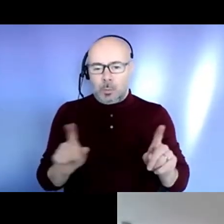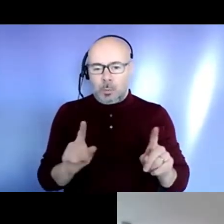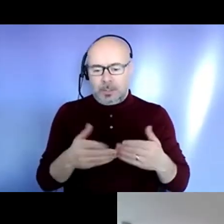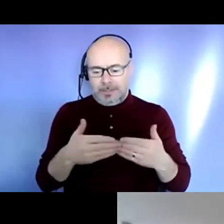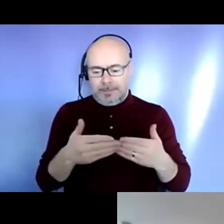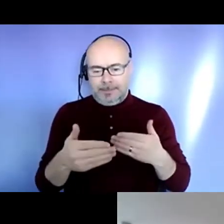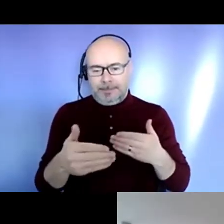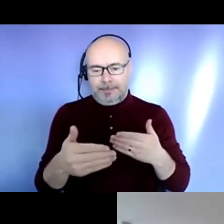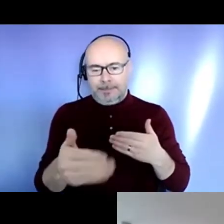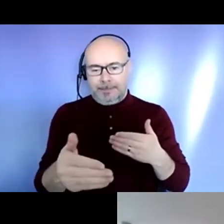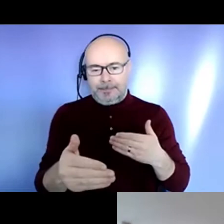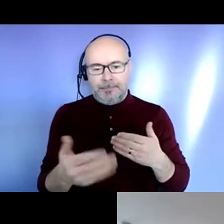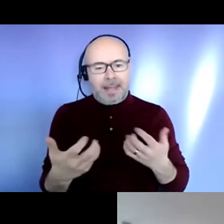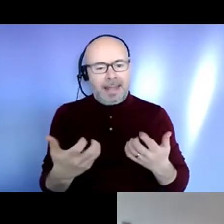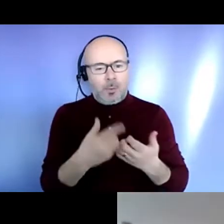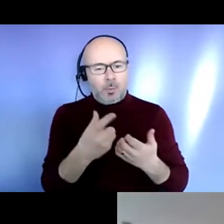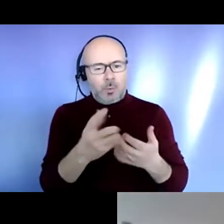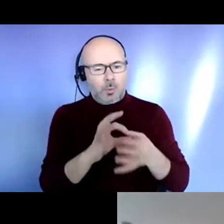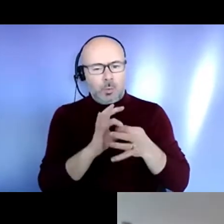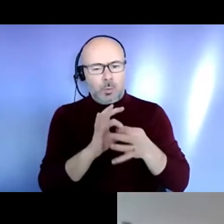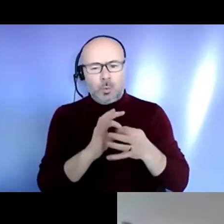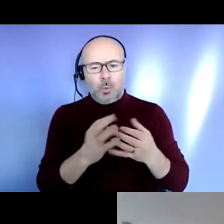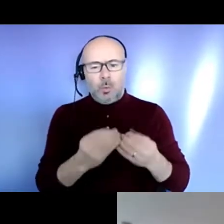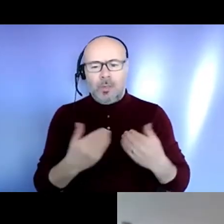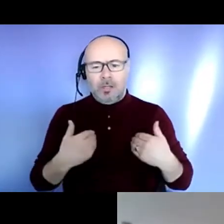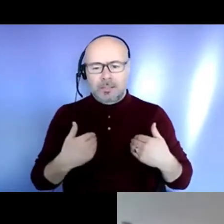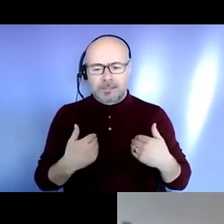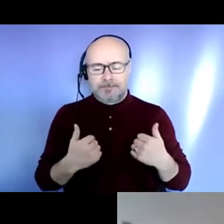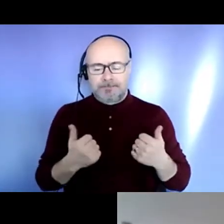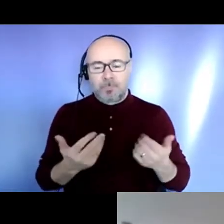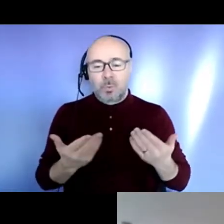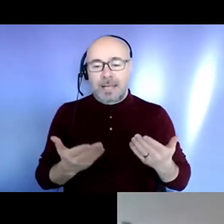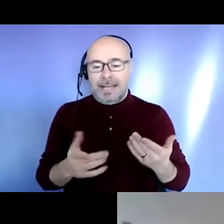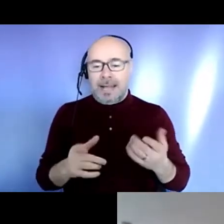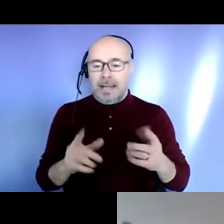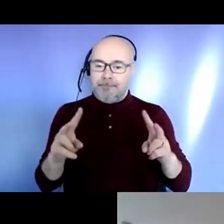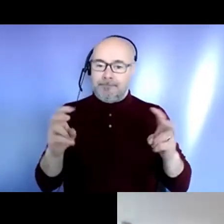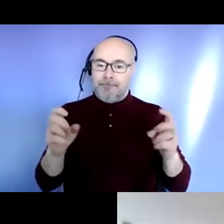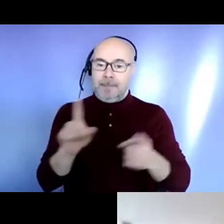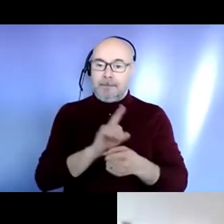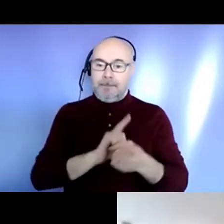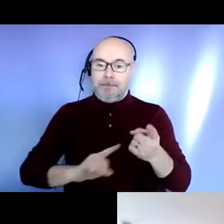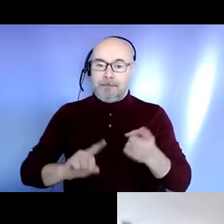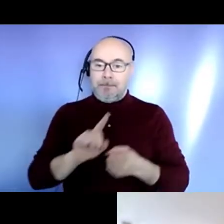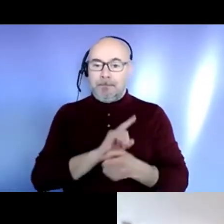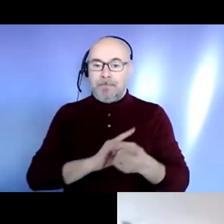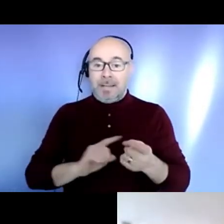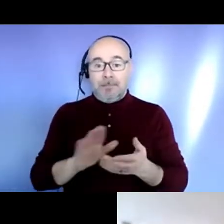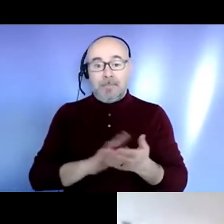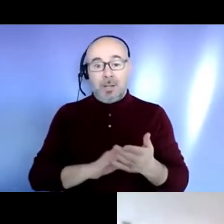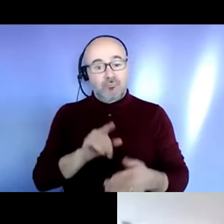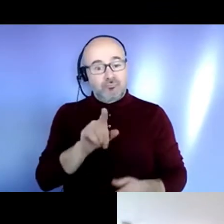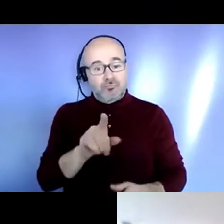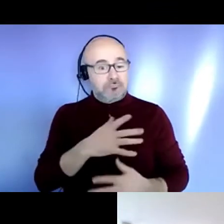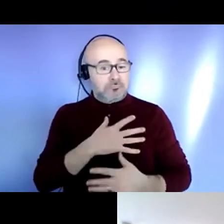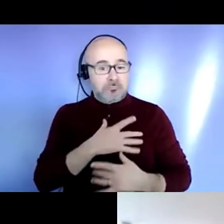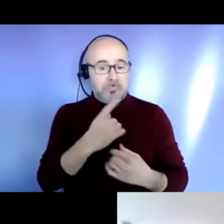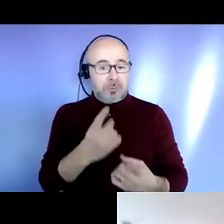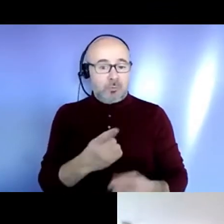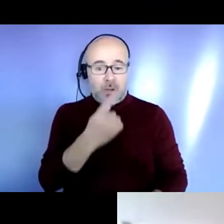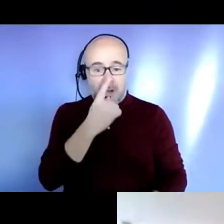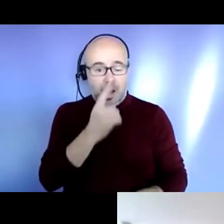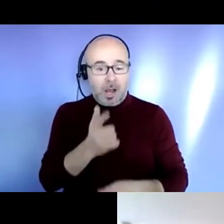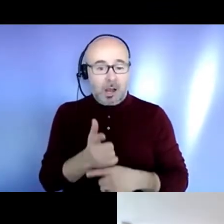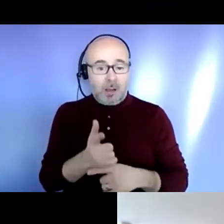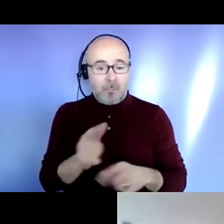with us. So today we're in a meeting format, and what that means is that you have the choice to have your camera on or off, as well